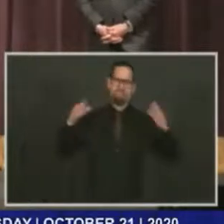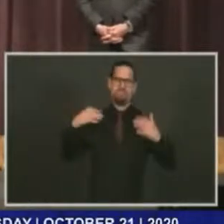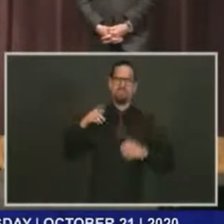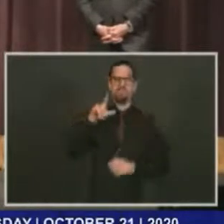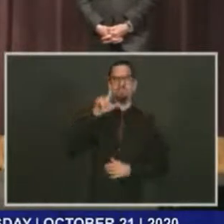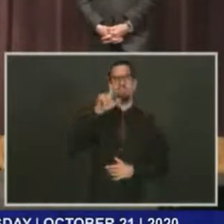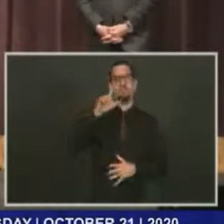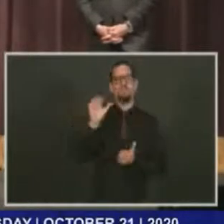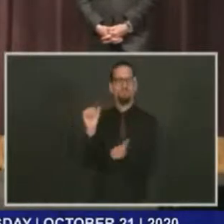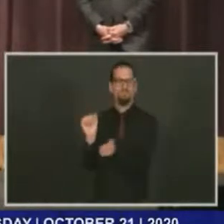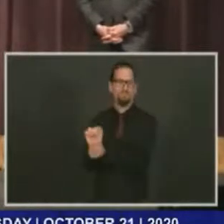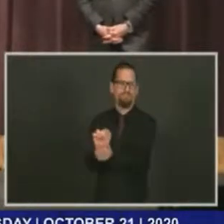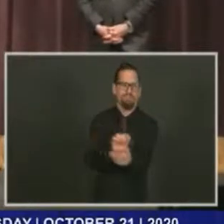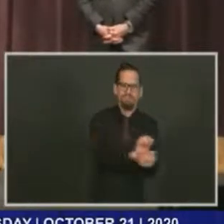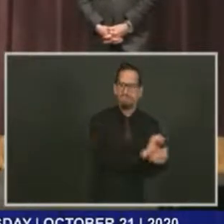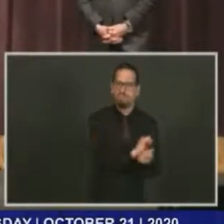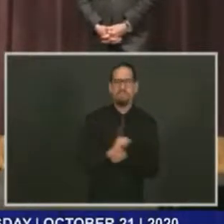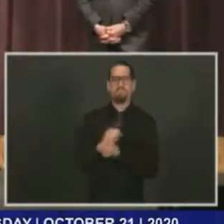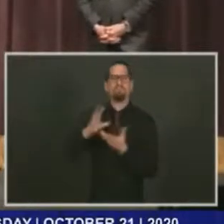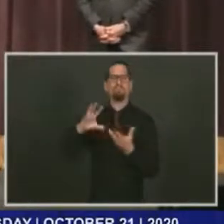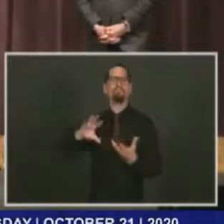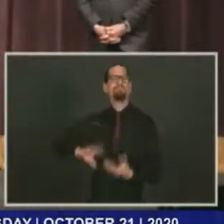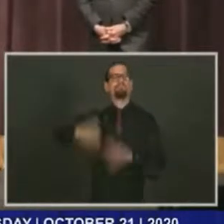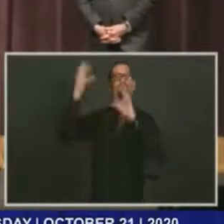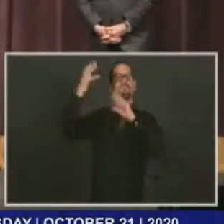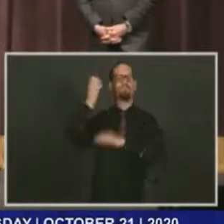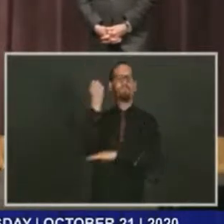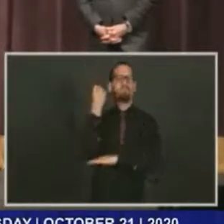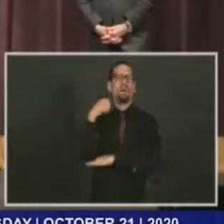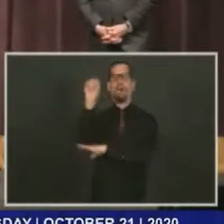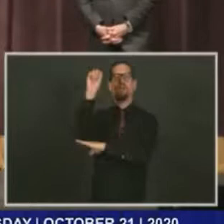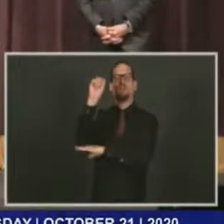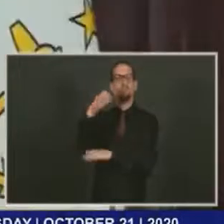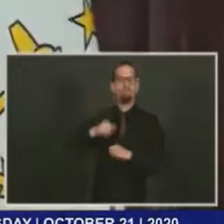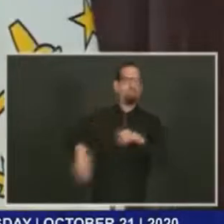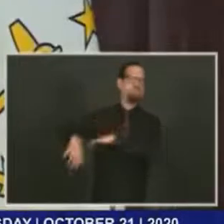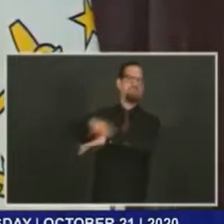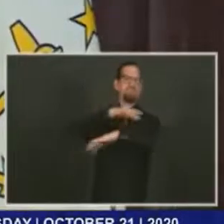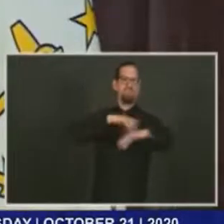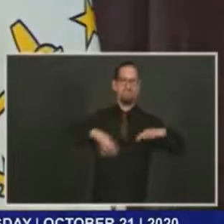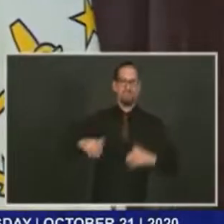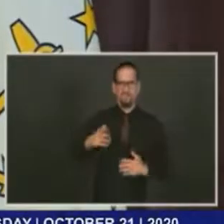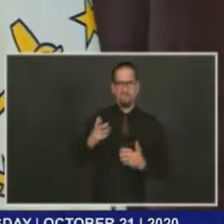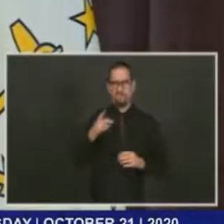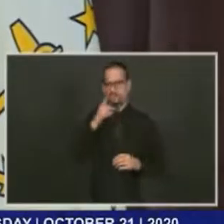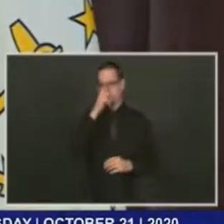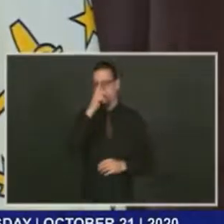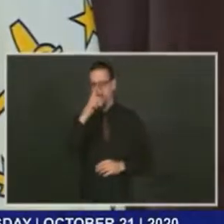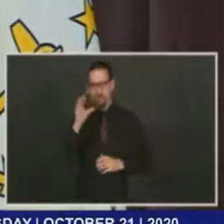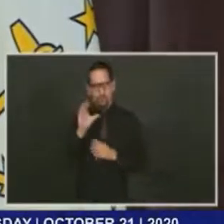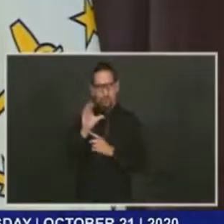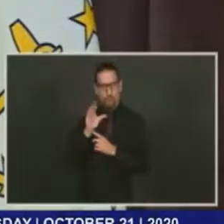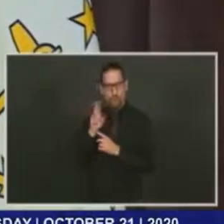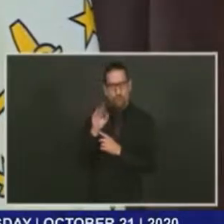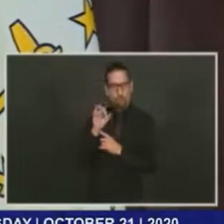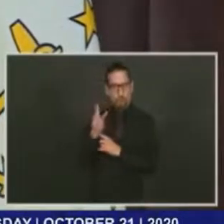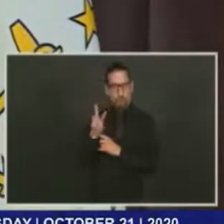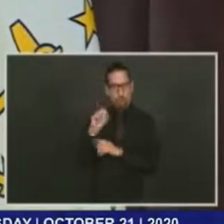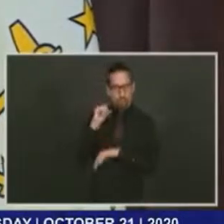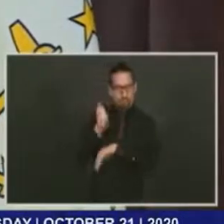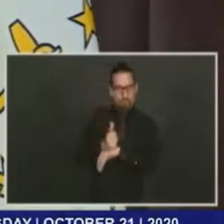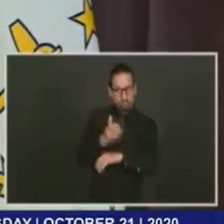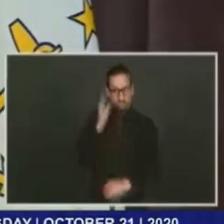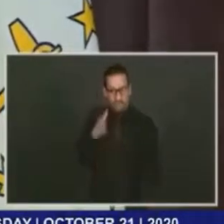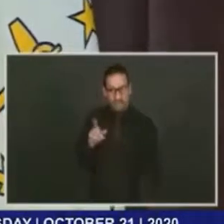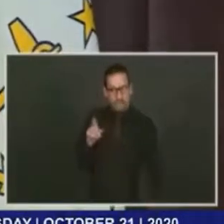spoken to Mayor Lorza or any plans to maybe implement some sort of a curfew? So I've been speaking with him. I haven't spoken with